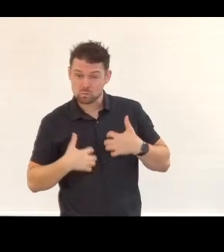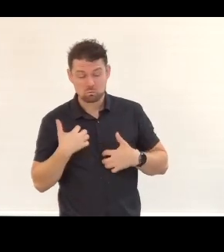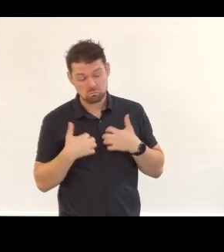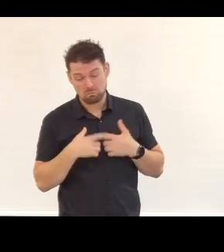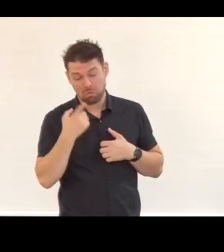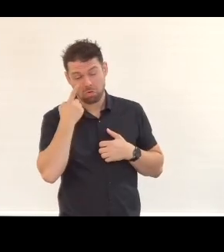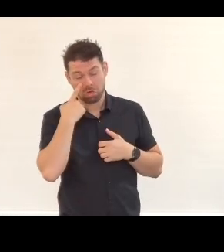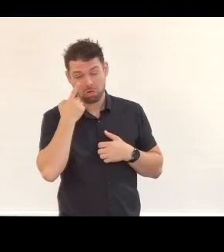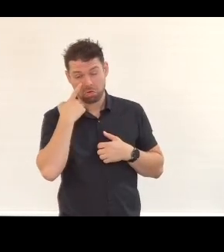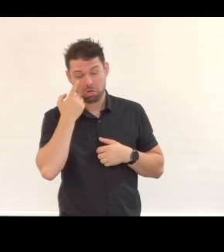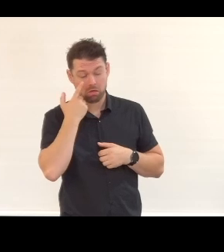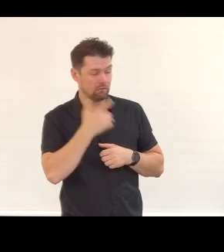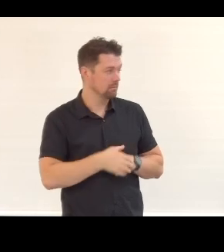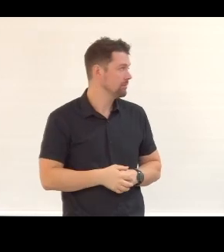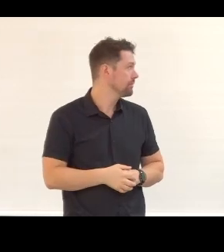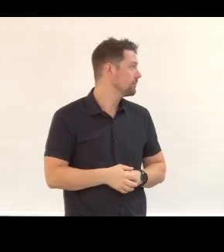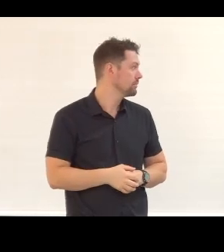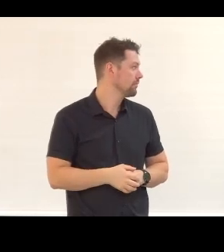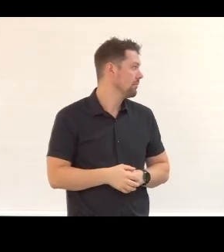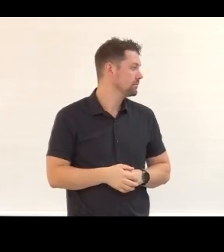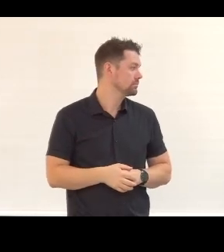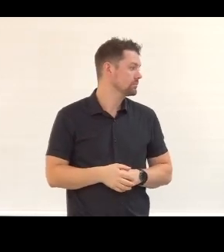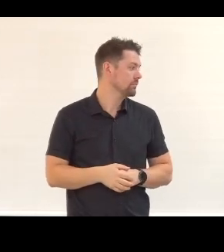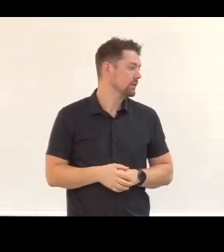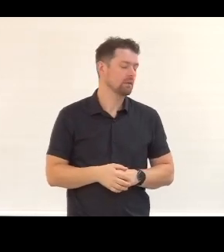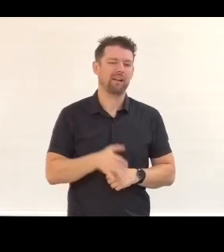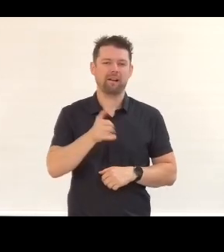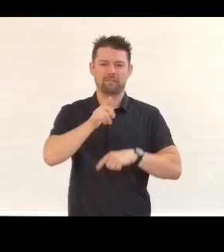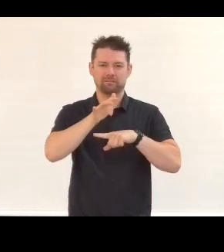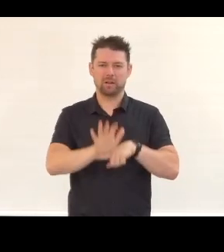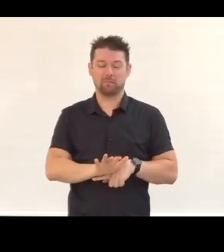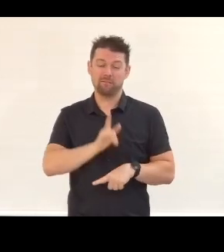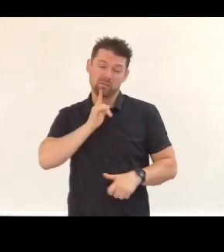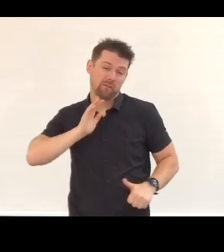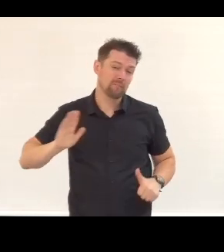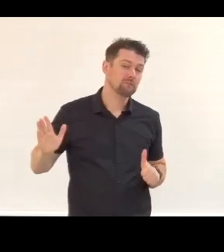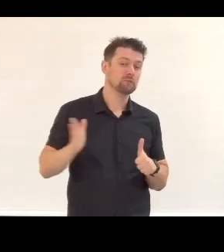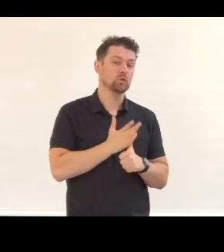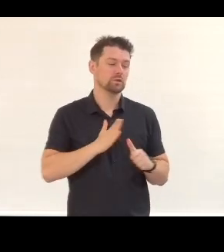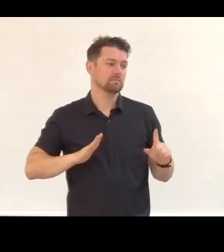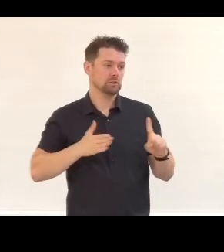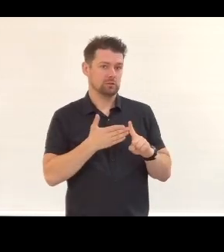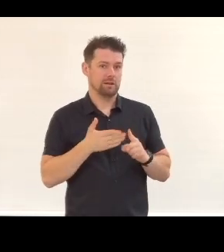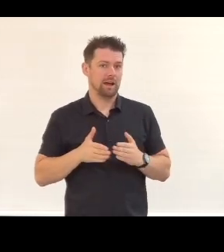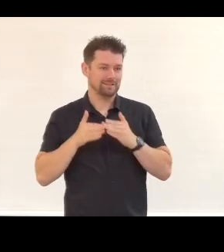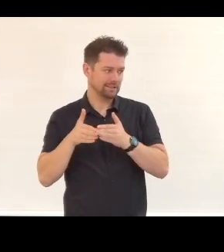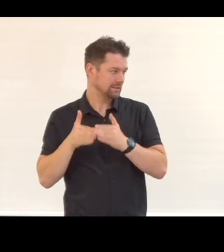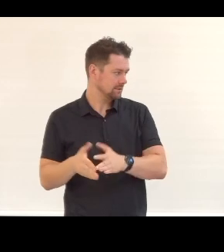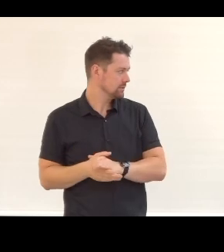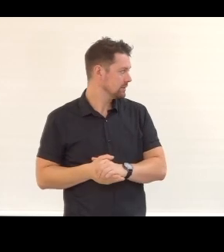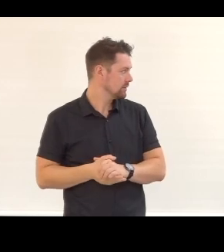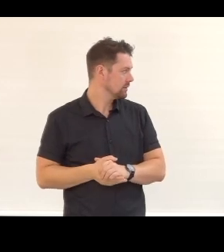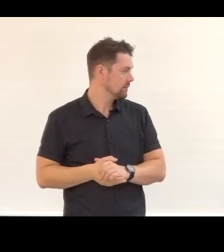is, as I said before, there is the movie of the very, very first mission at high seas. So